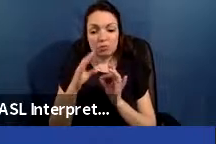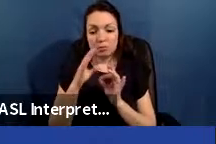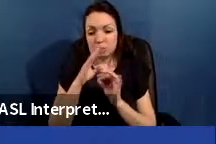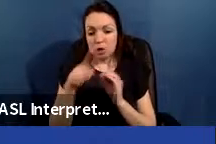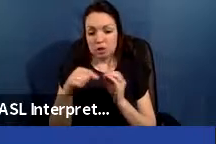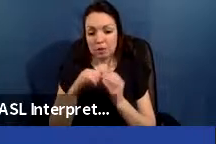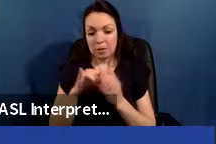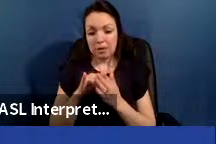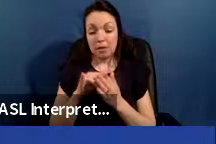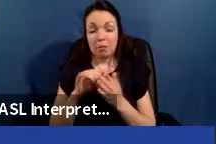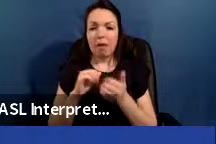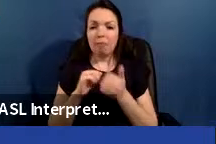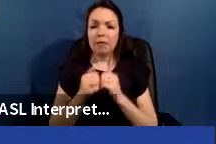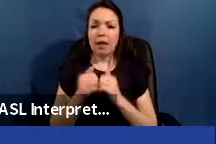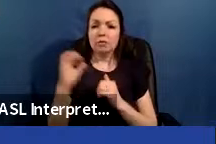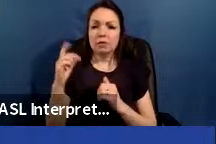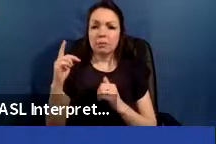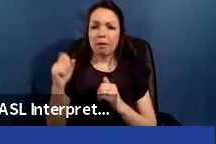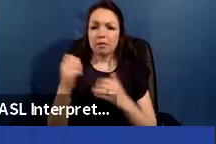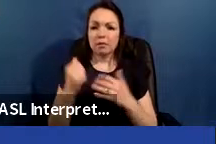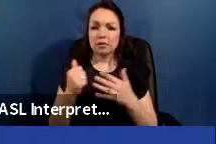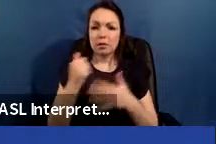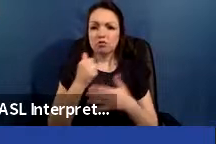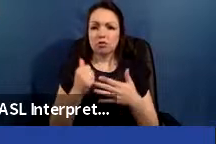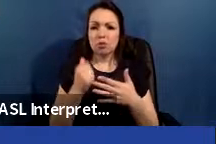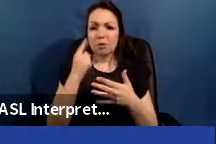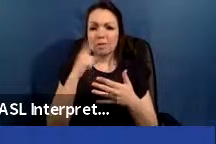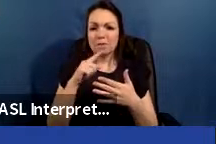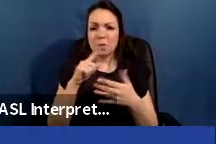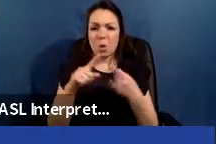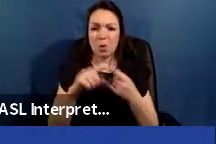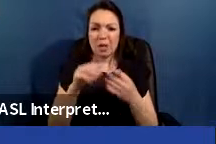how does CPS address and prioritize overcrowding relief?